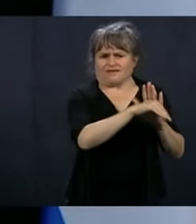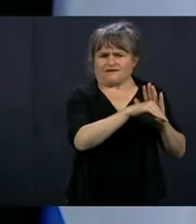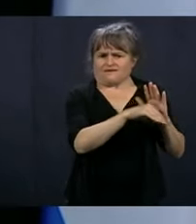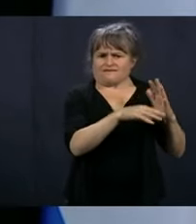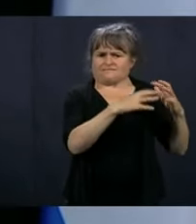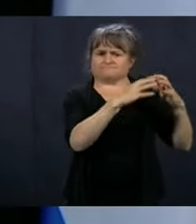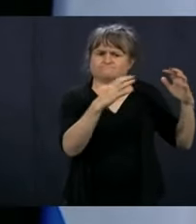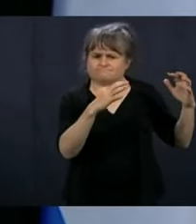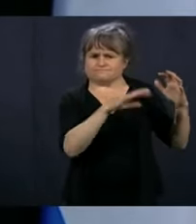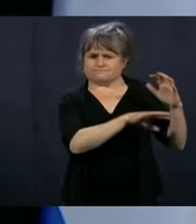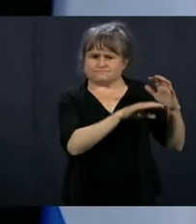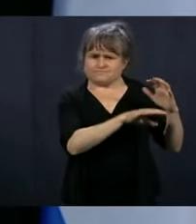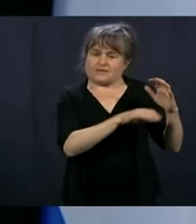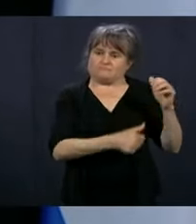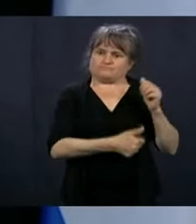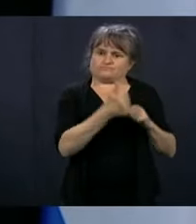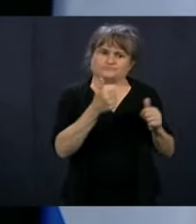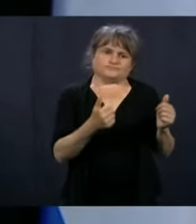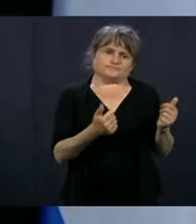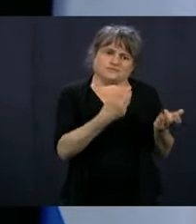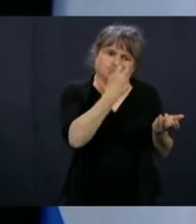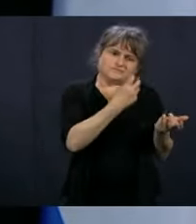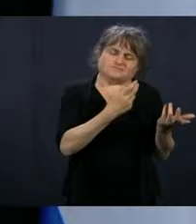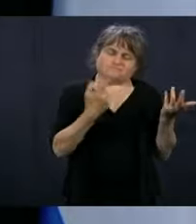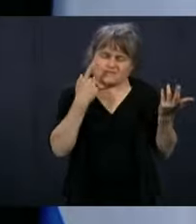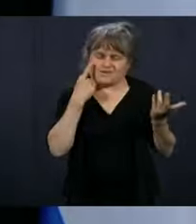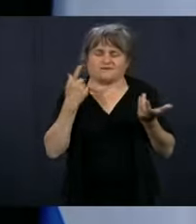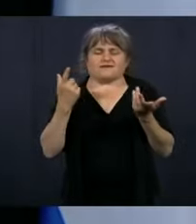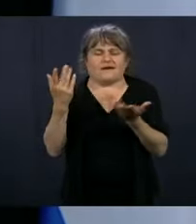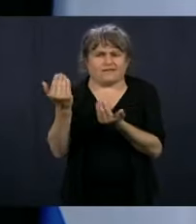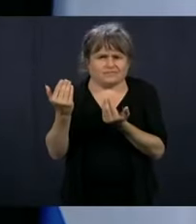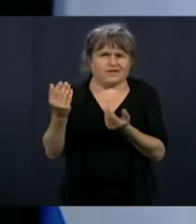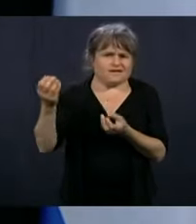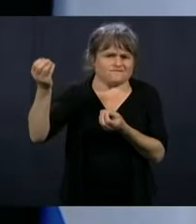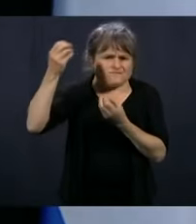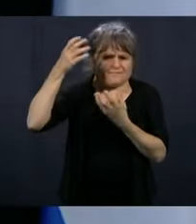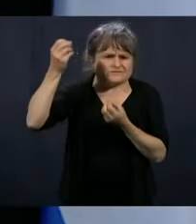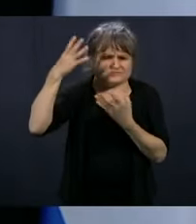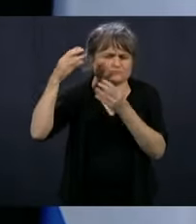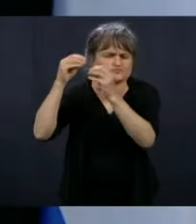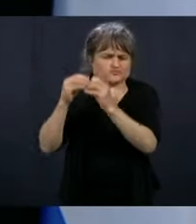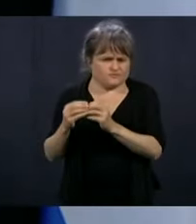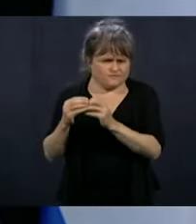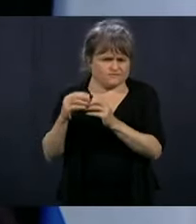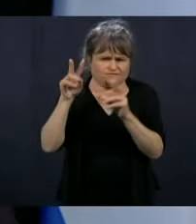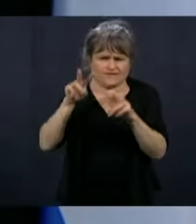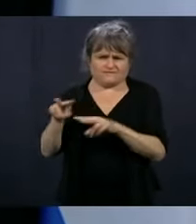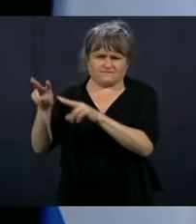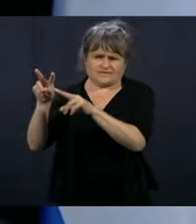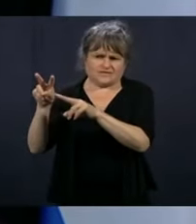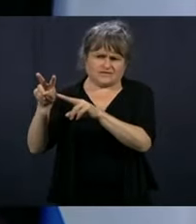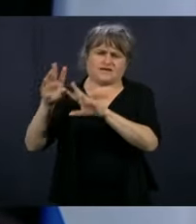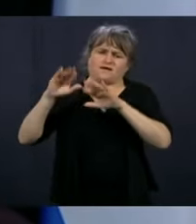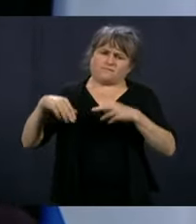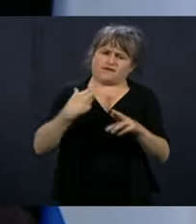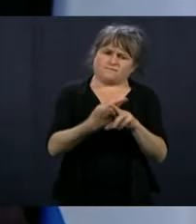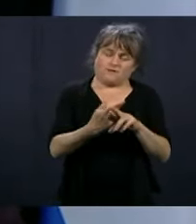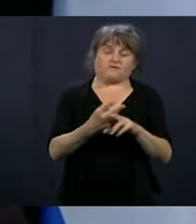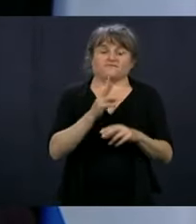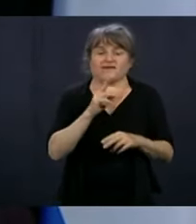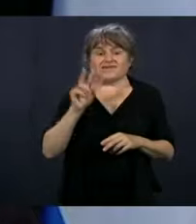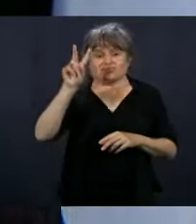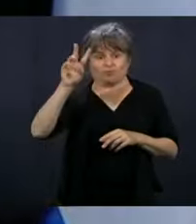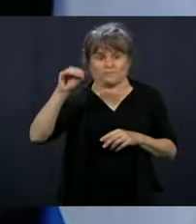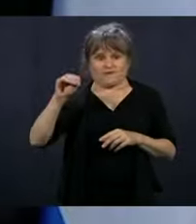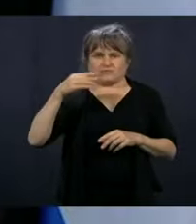being done. All of that is being evaluated. And we're trying to have a look at the evidence and clearly 2 meters is better than 1.5,